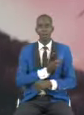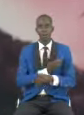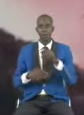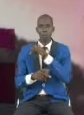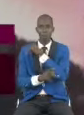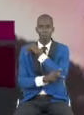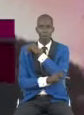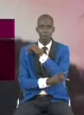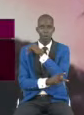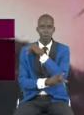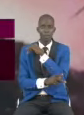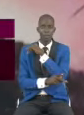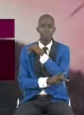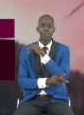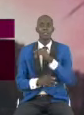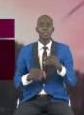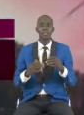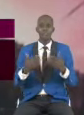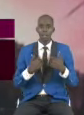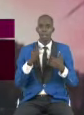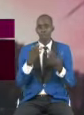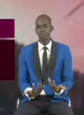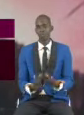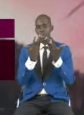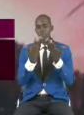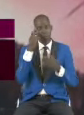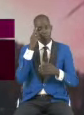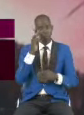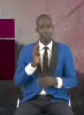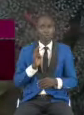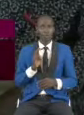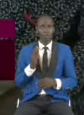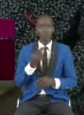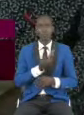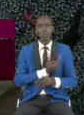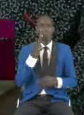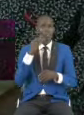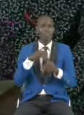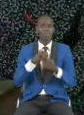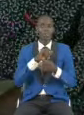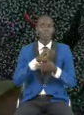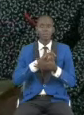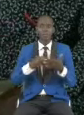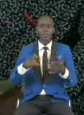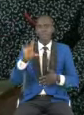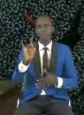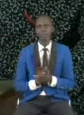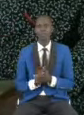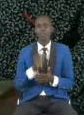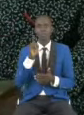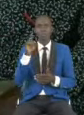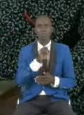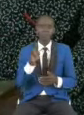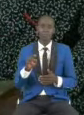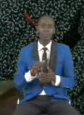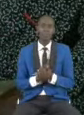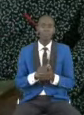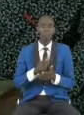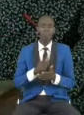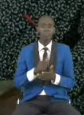has been sacrificed for us. Look at verse 8. In verse 8, therefore, because